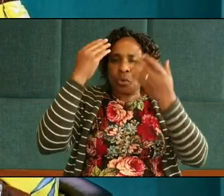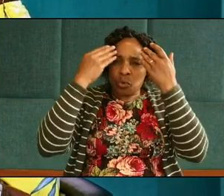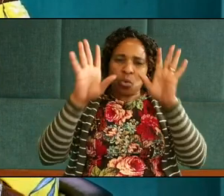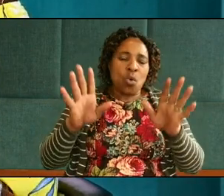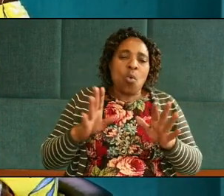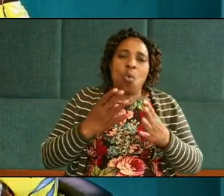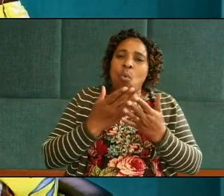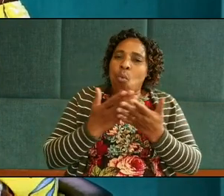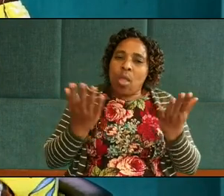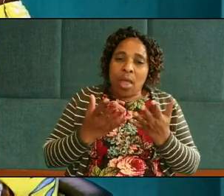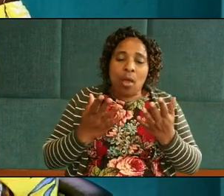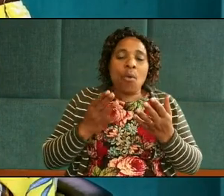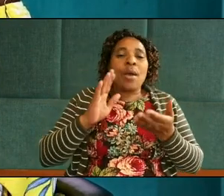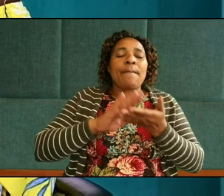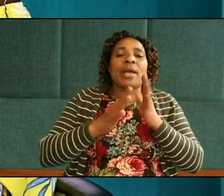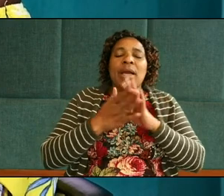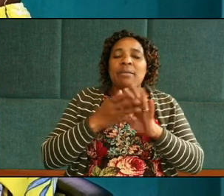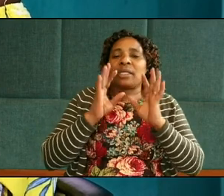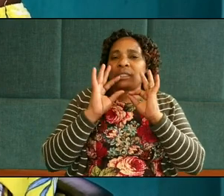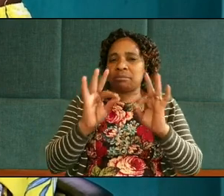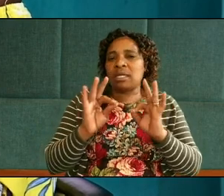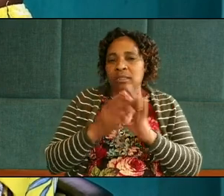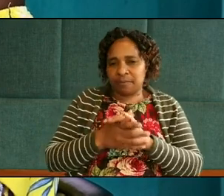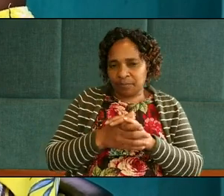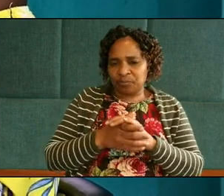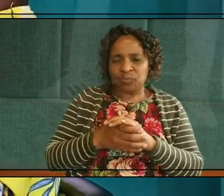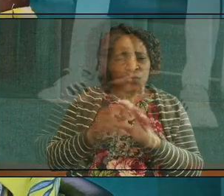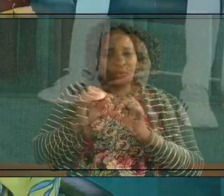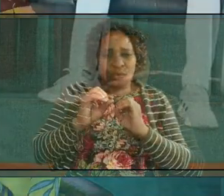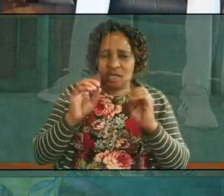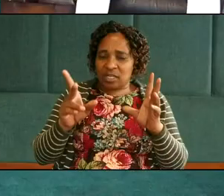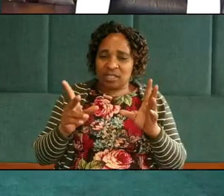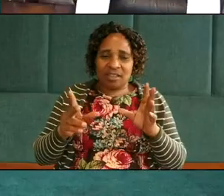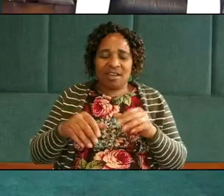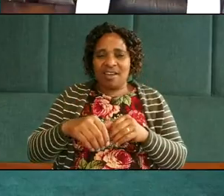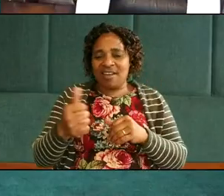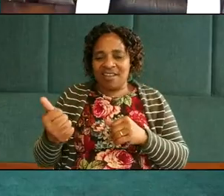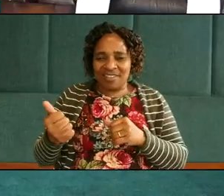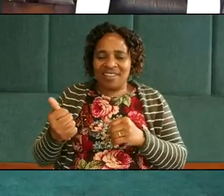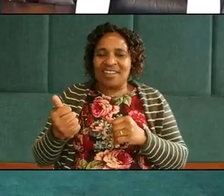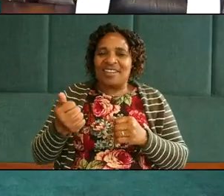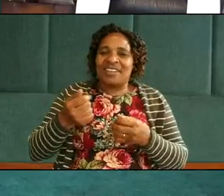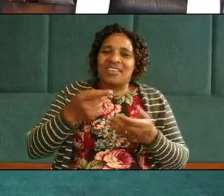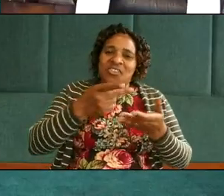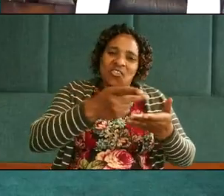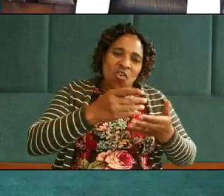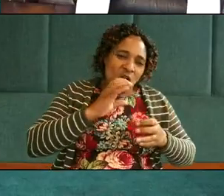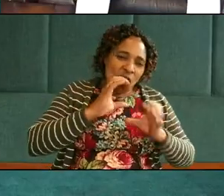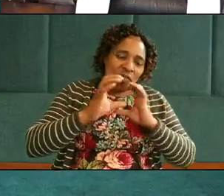getting smarter. All right, well, that's a whole other debate.